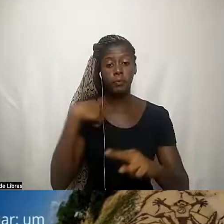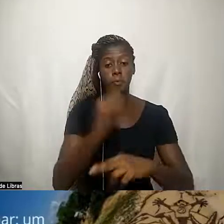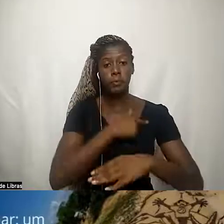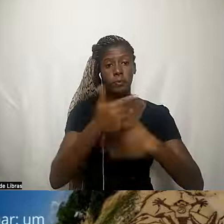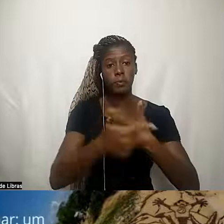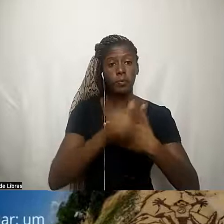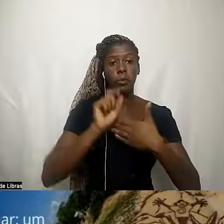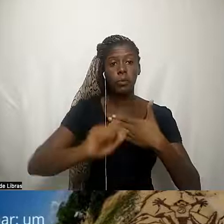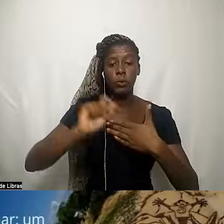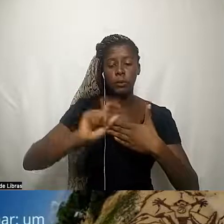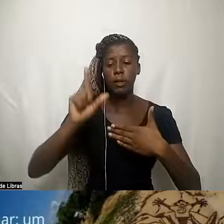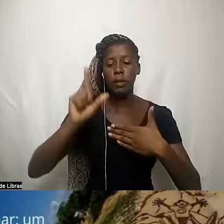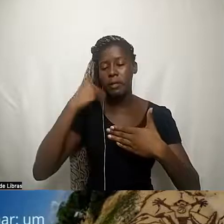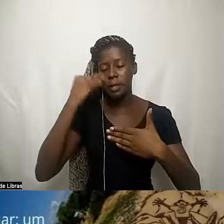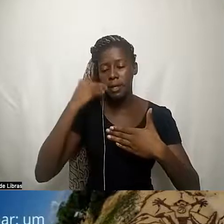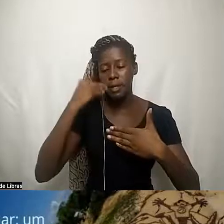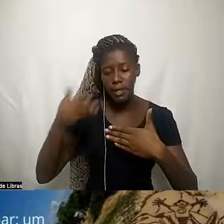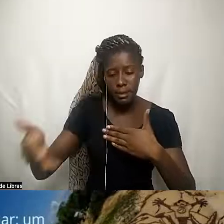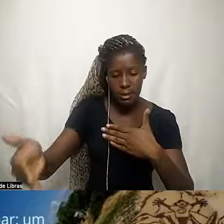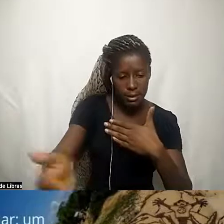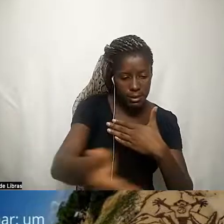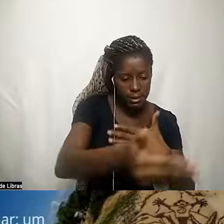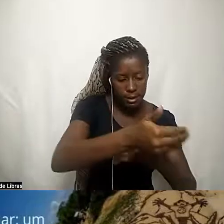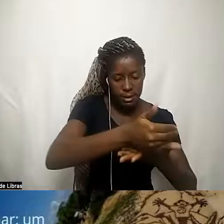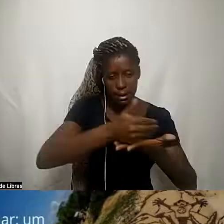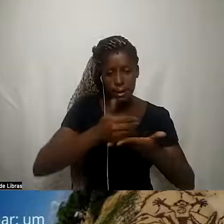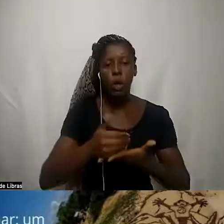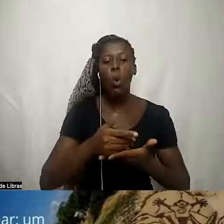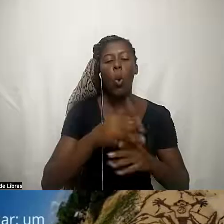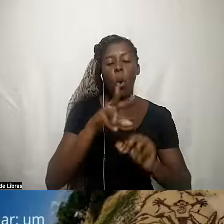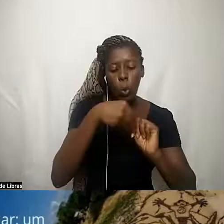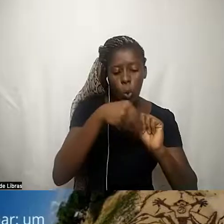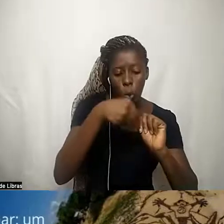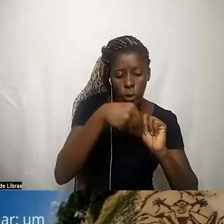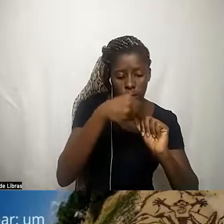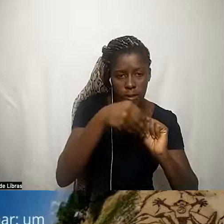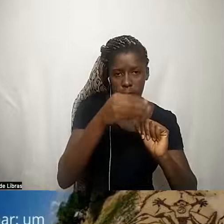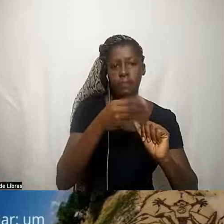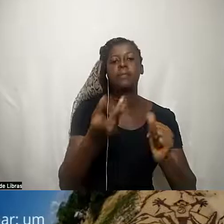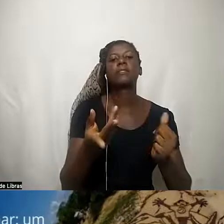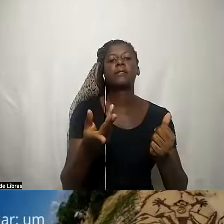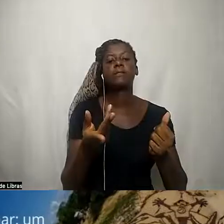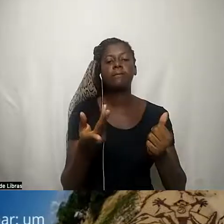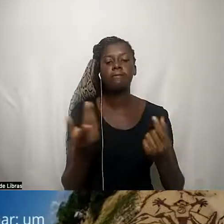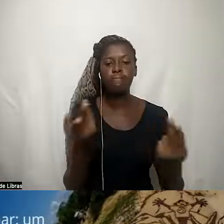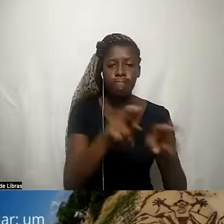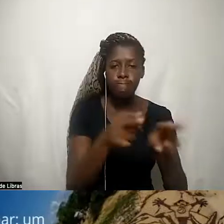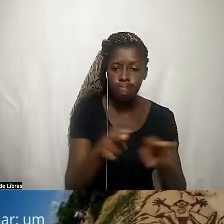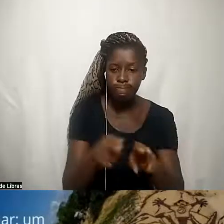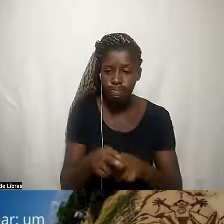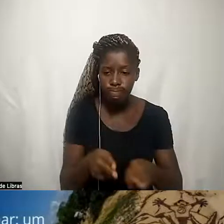So what we do is to gather knowledge, experience, and partnerships